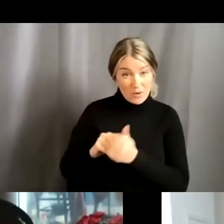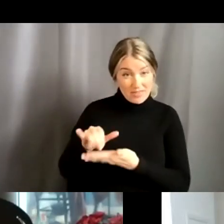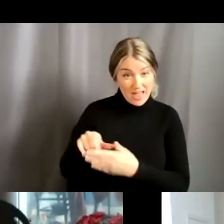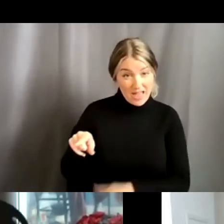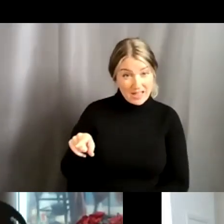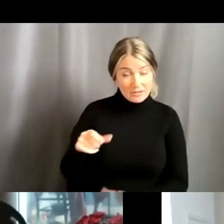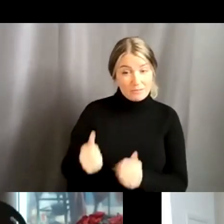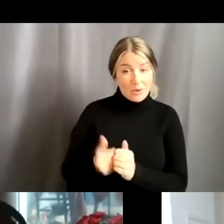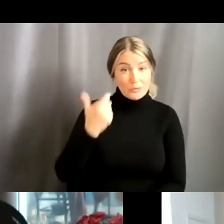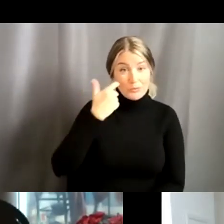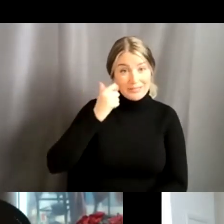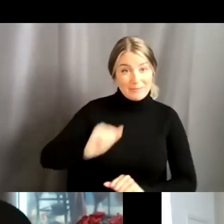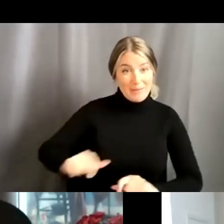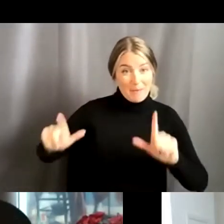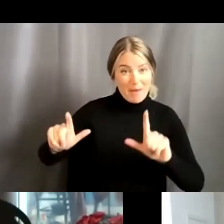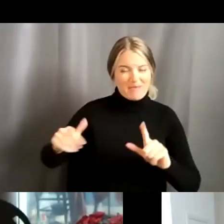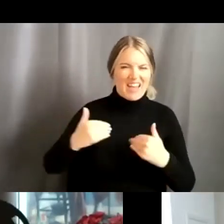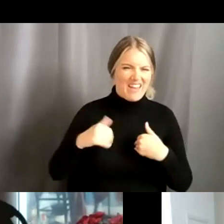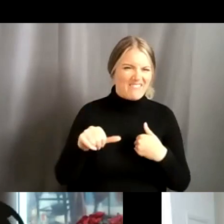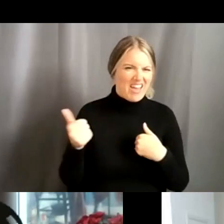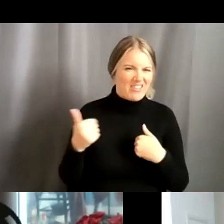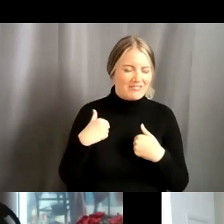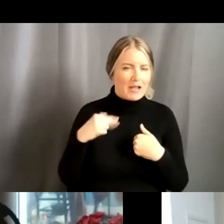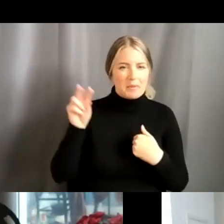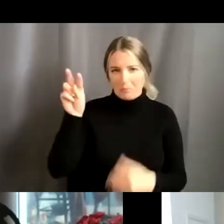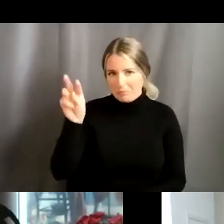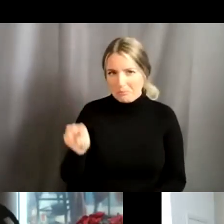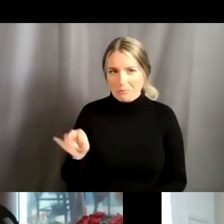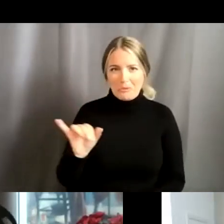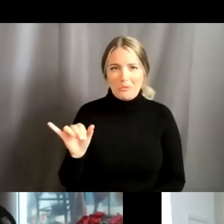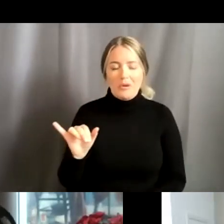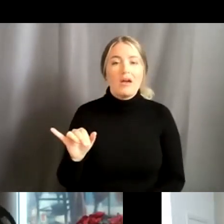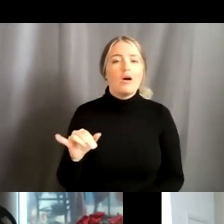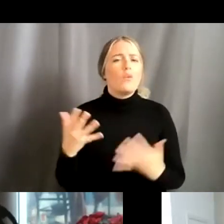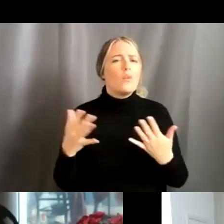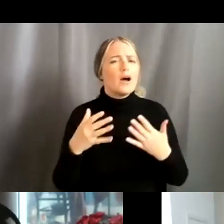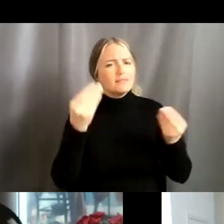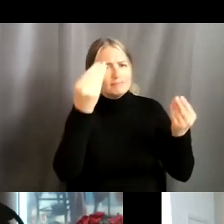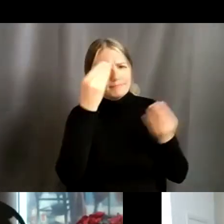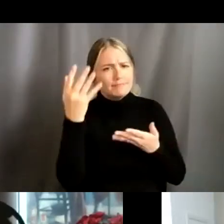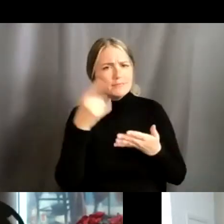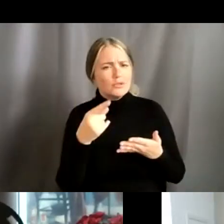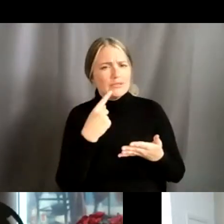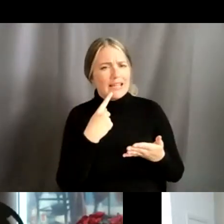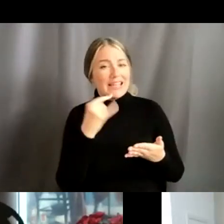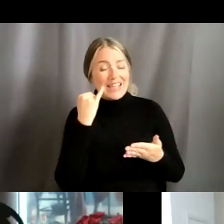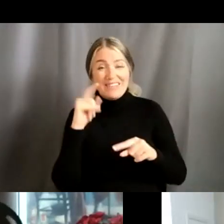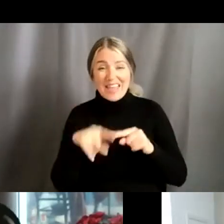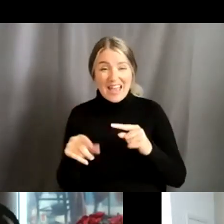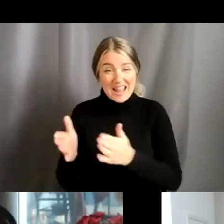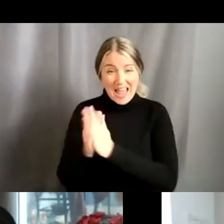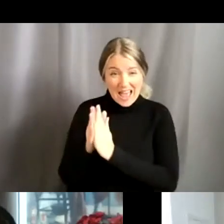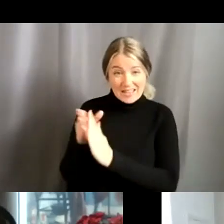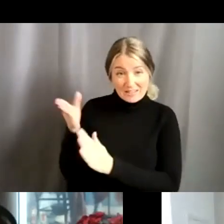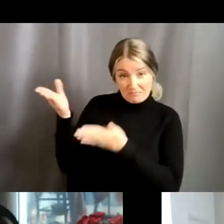most recently popped up, but I have a few others that I've been keeping track of. But what guidance would you give if you can't ask the person directly about how they'd